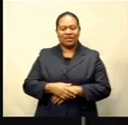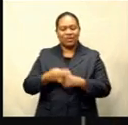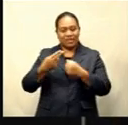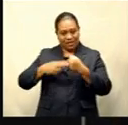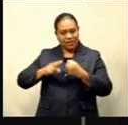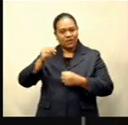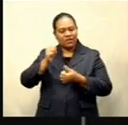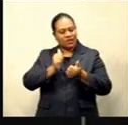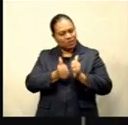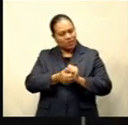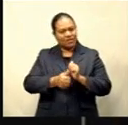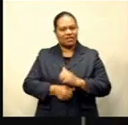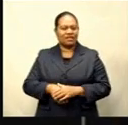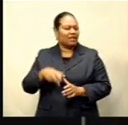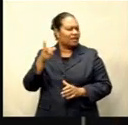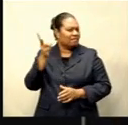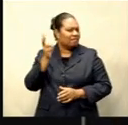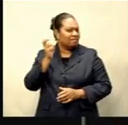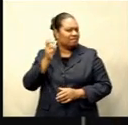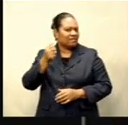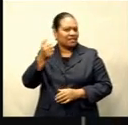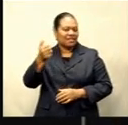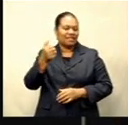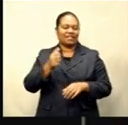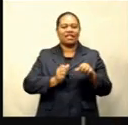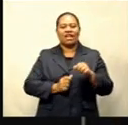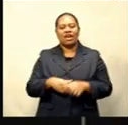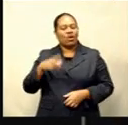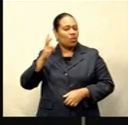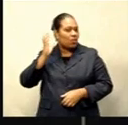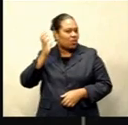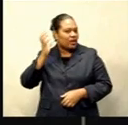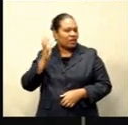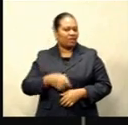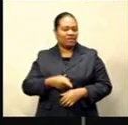news and sports and listen to our 6 radio stations live.